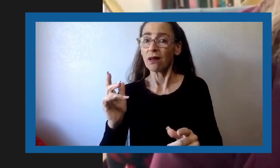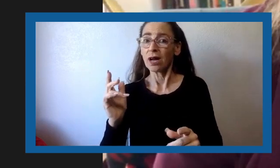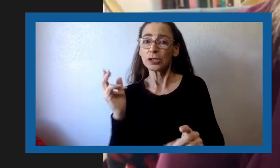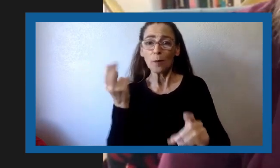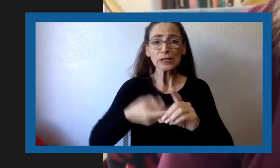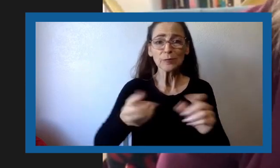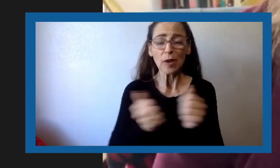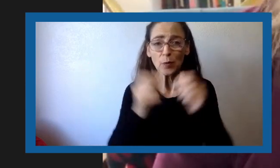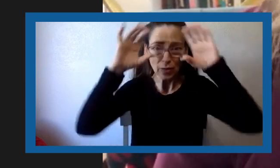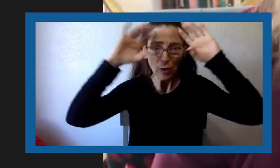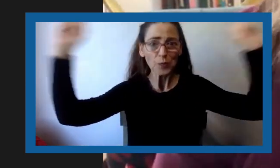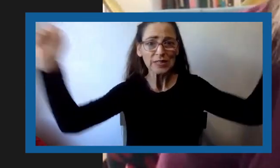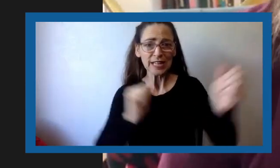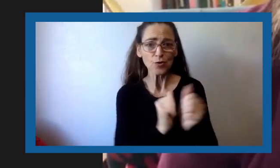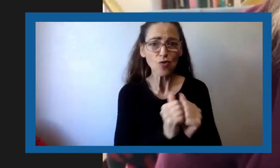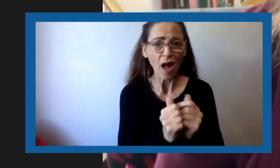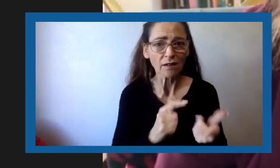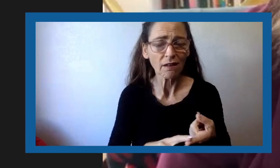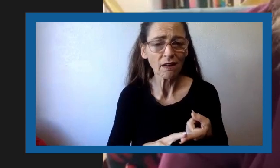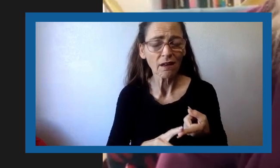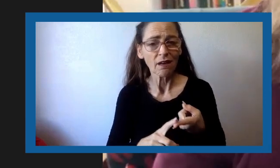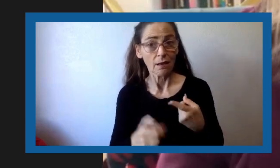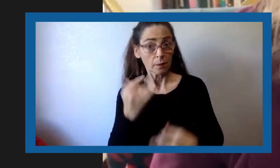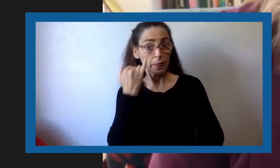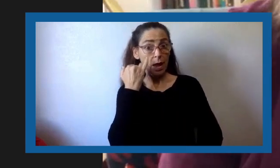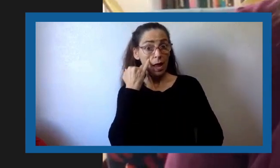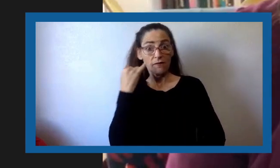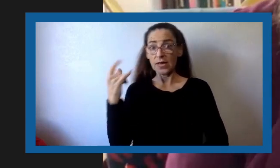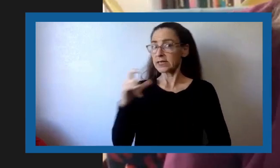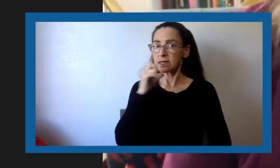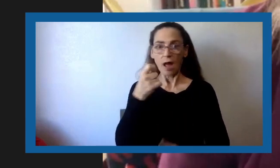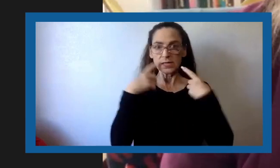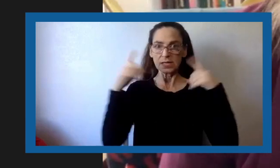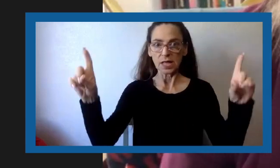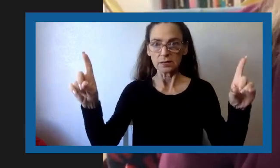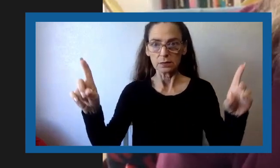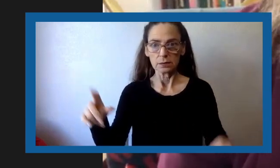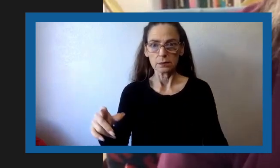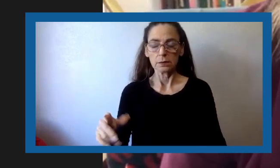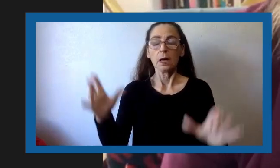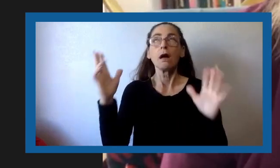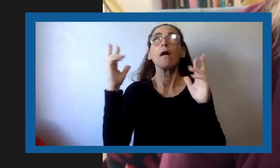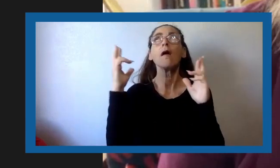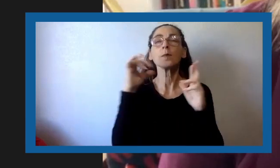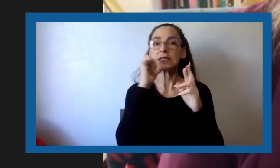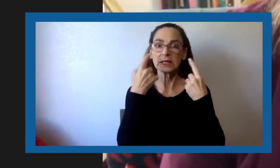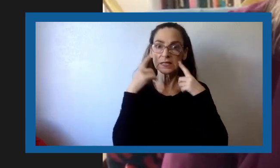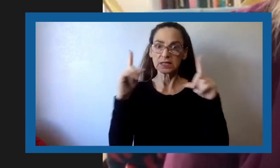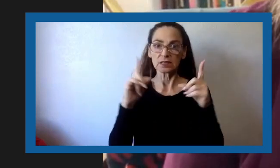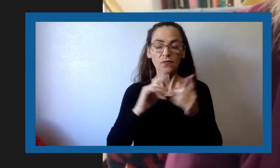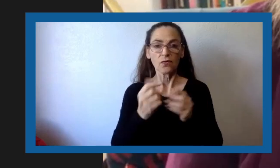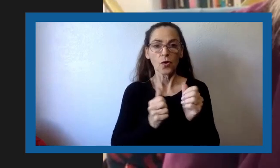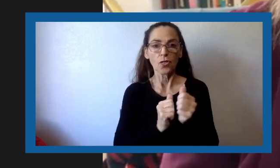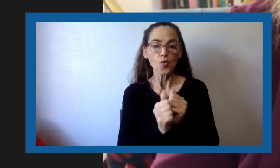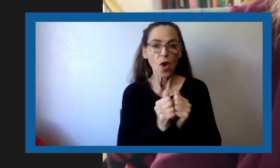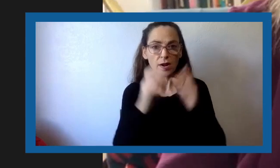president? What's going to come out, even if he is unsuccessful, which I absolutely hope that he is, we're still going